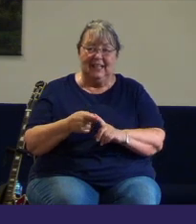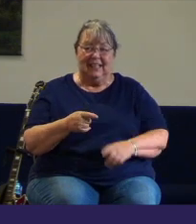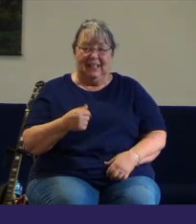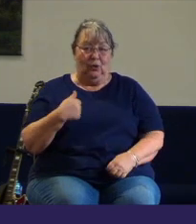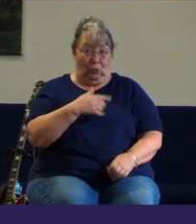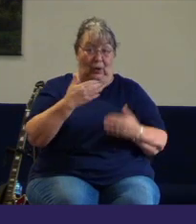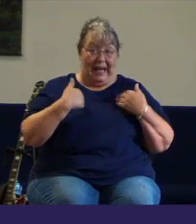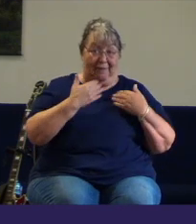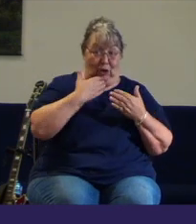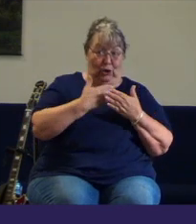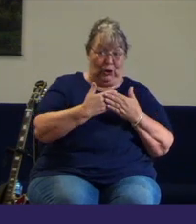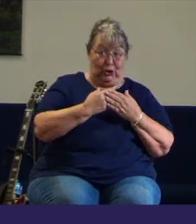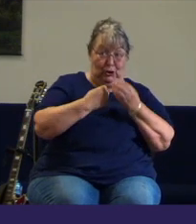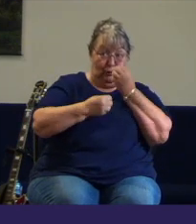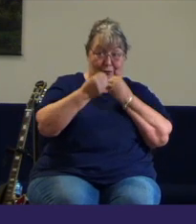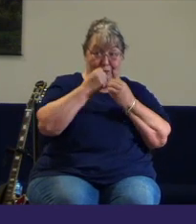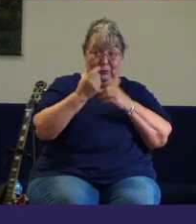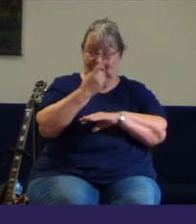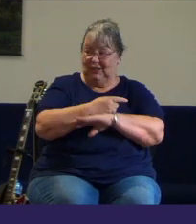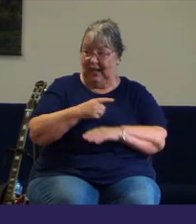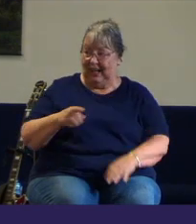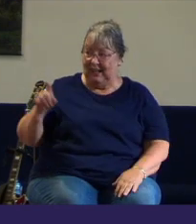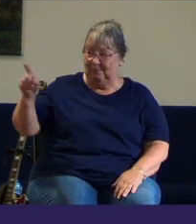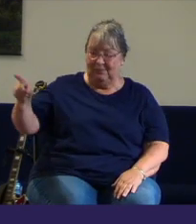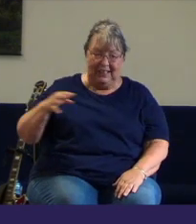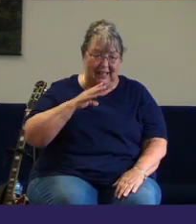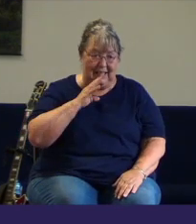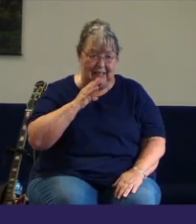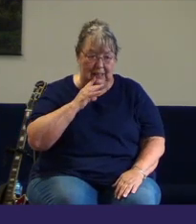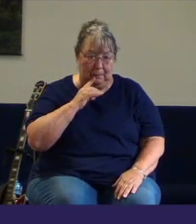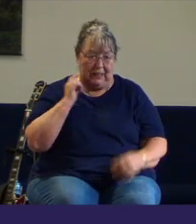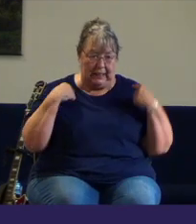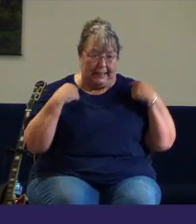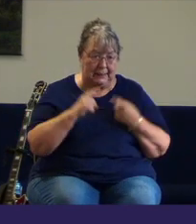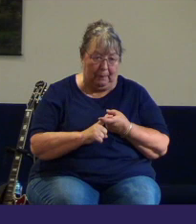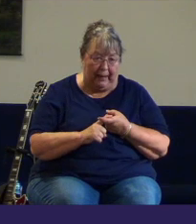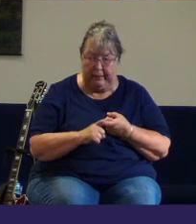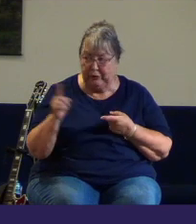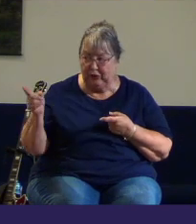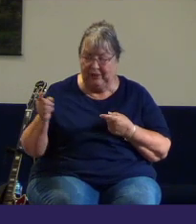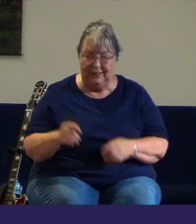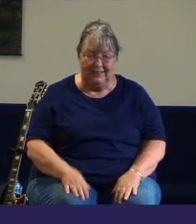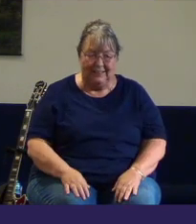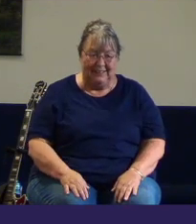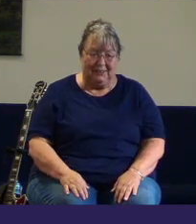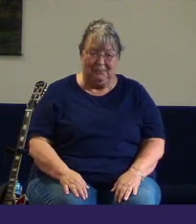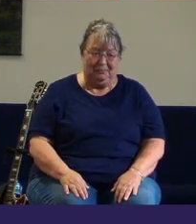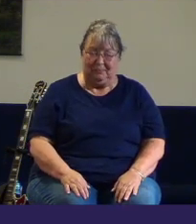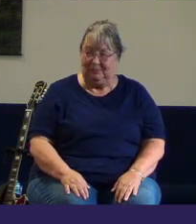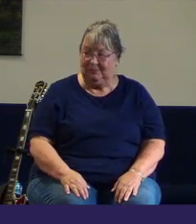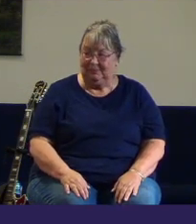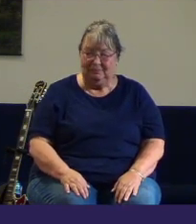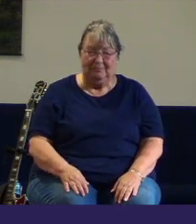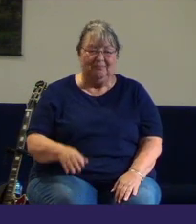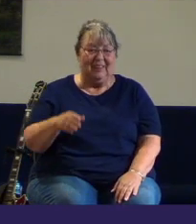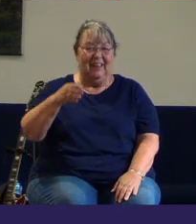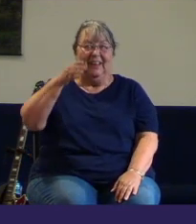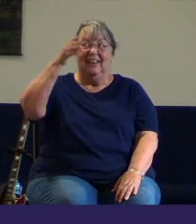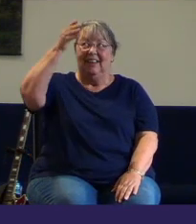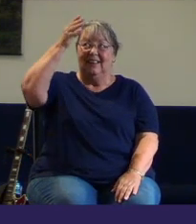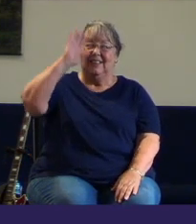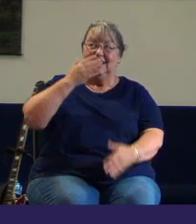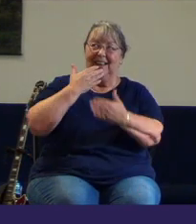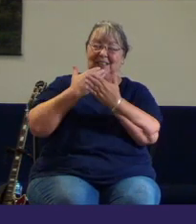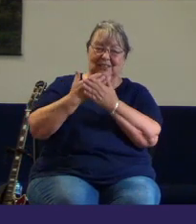today. Pero no coman muy mucho. Leave some for me, okay? Amen. God is good. God is good? Amen.